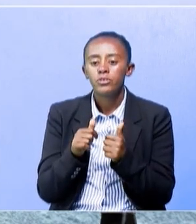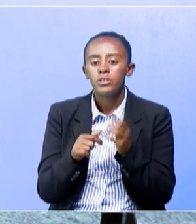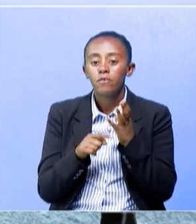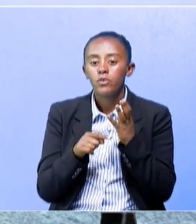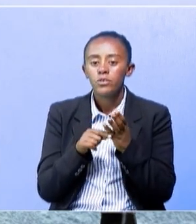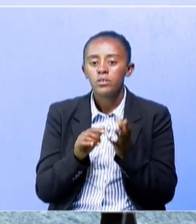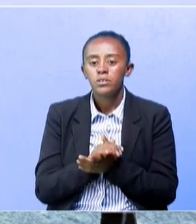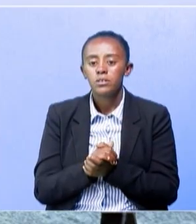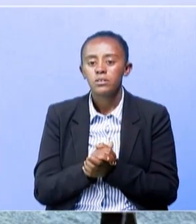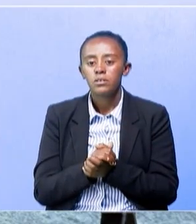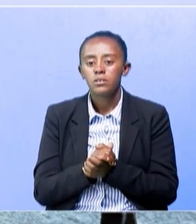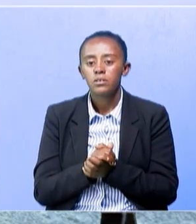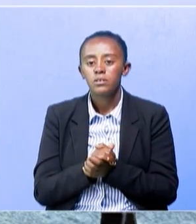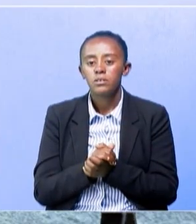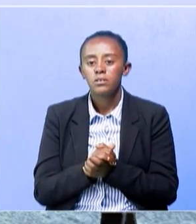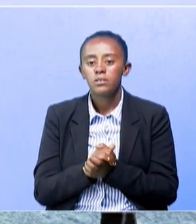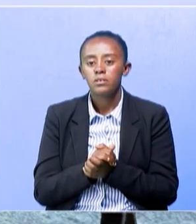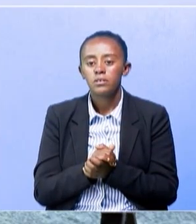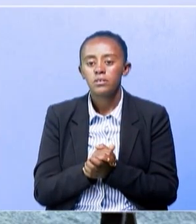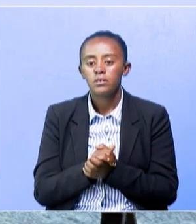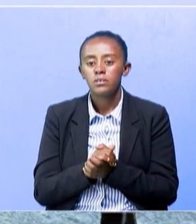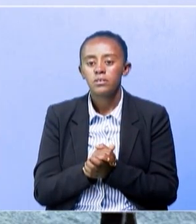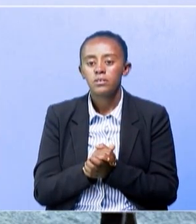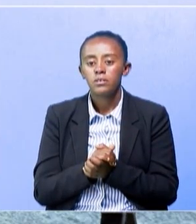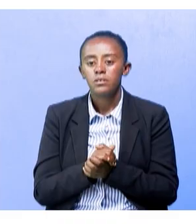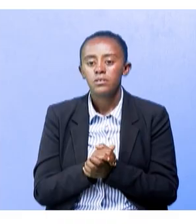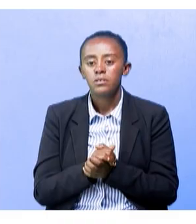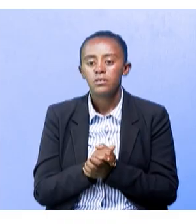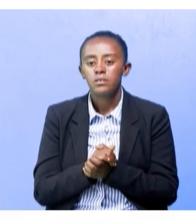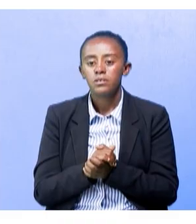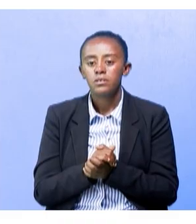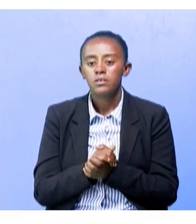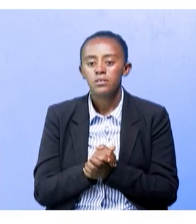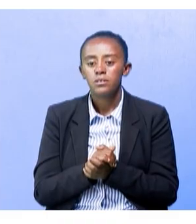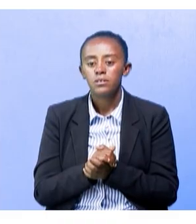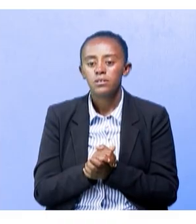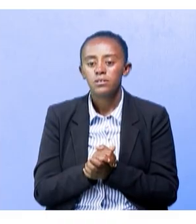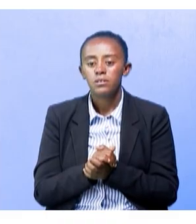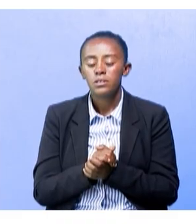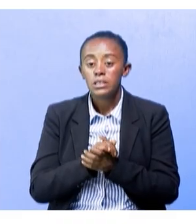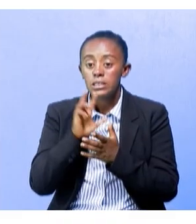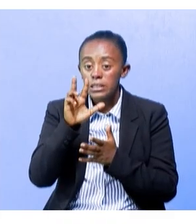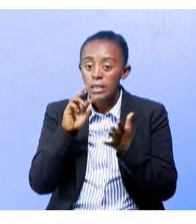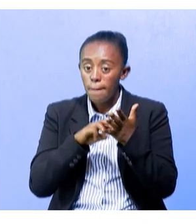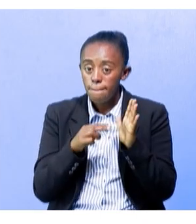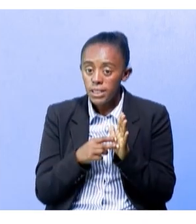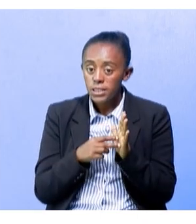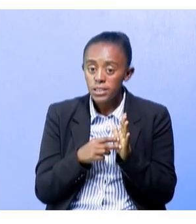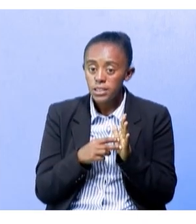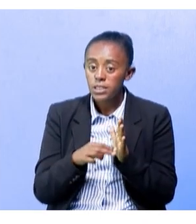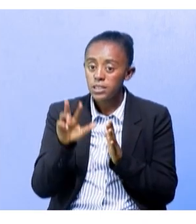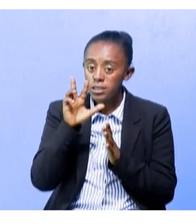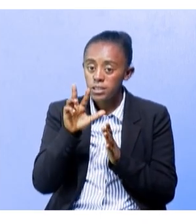should be number 3. This means This should be